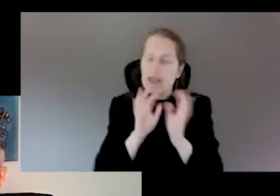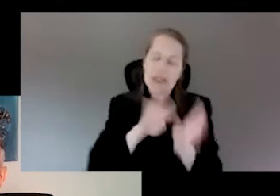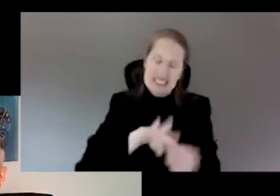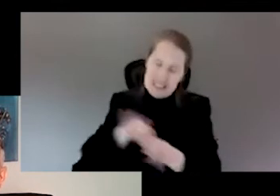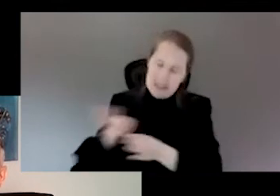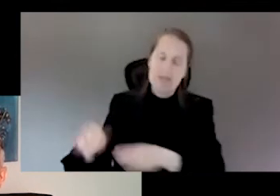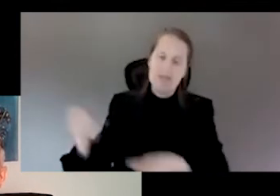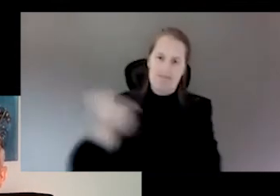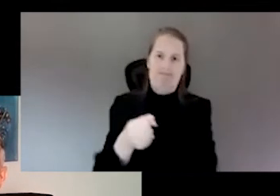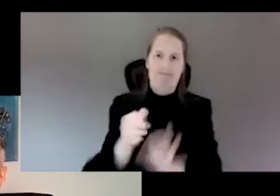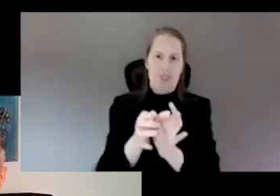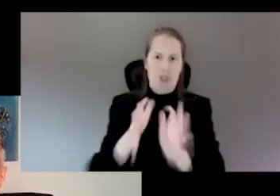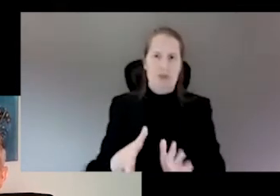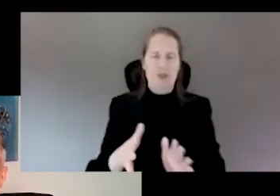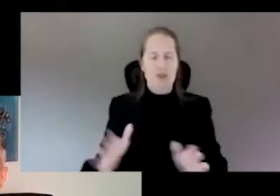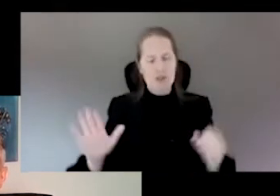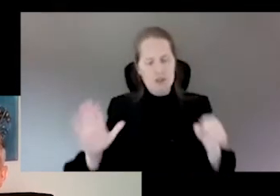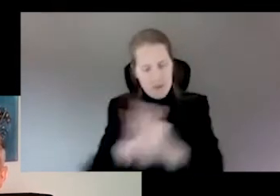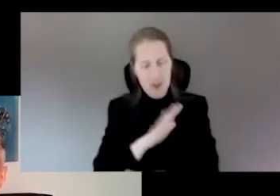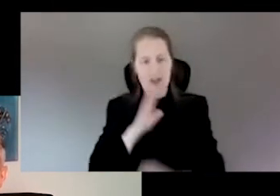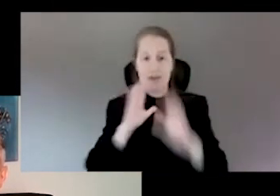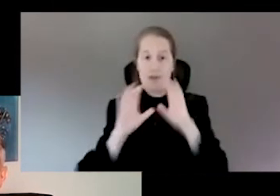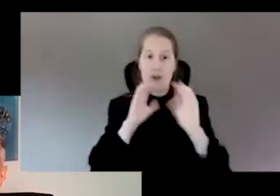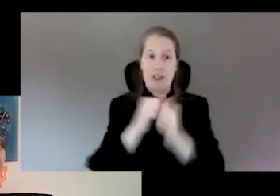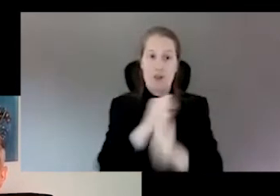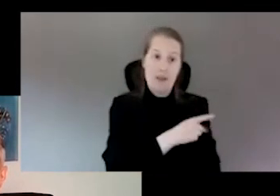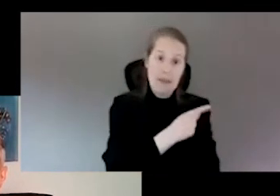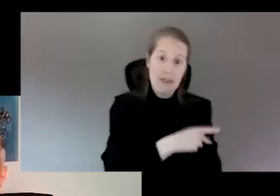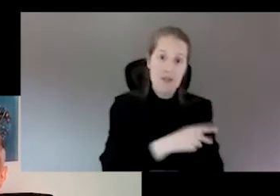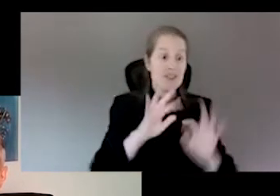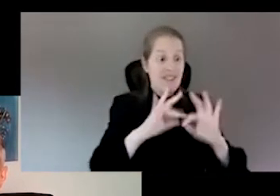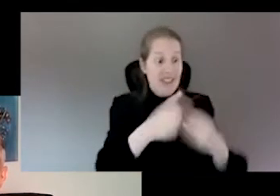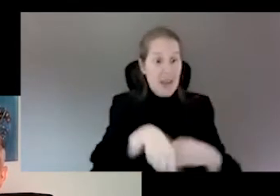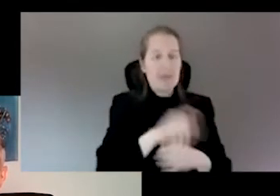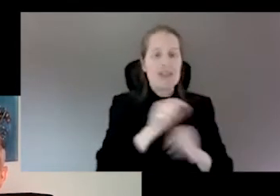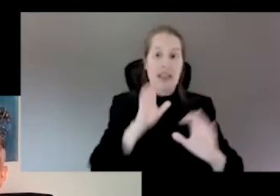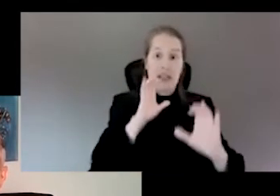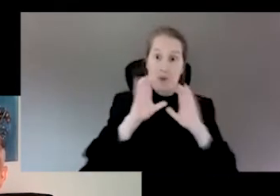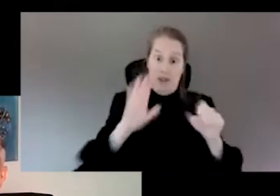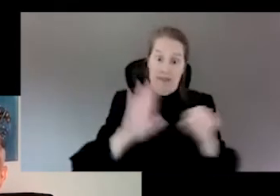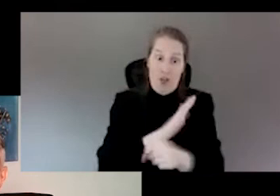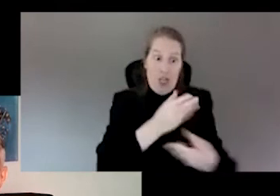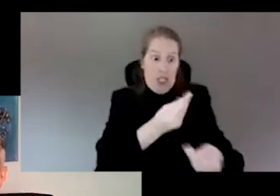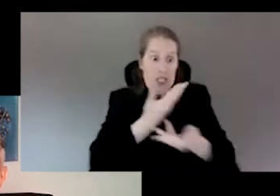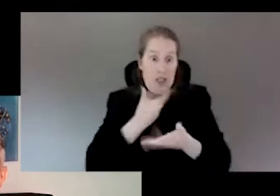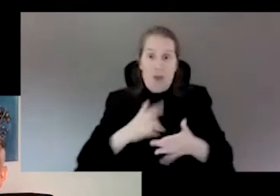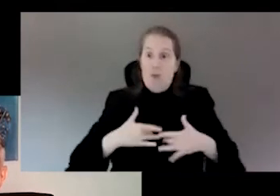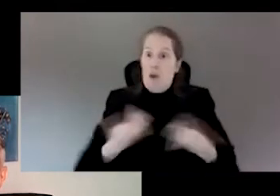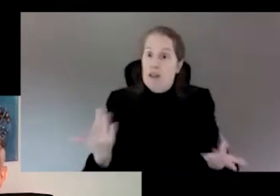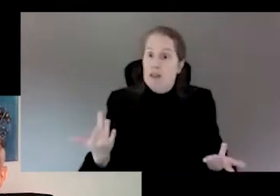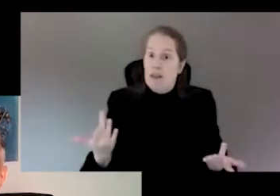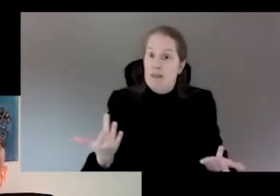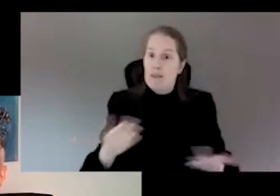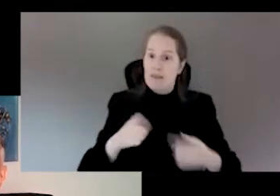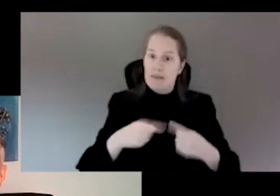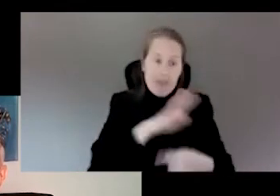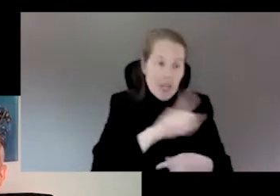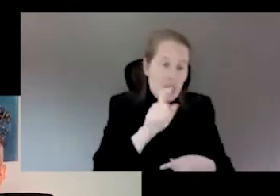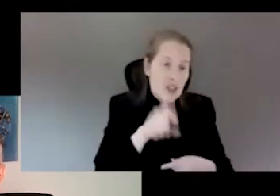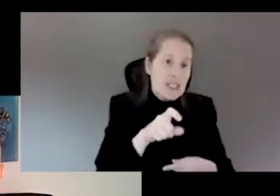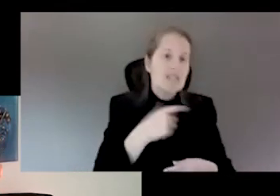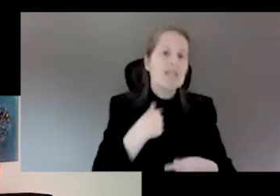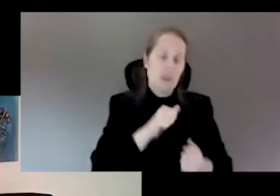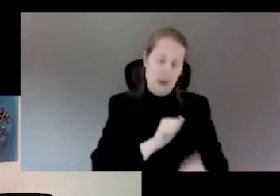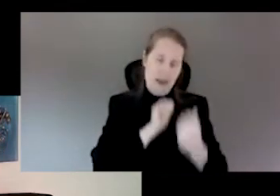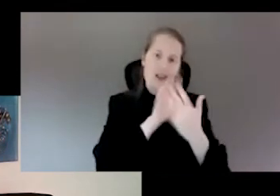our patients, and so that our patients and their families can communicate with us about the needs that they have, and we can address each of